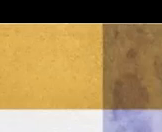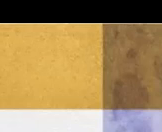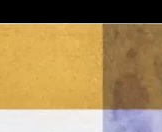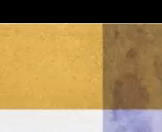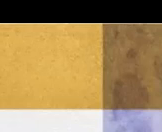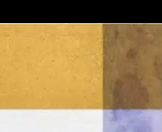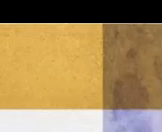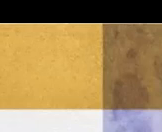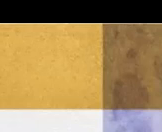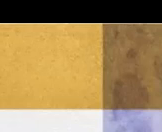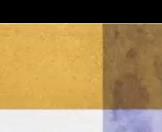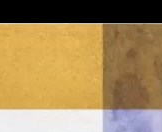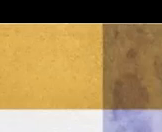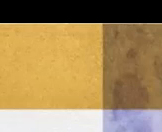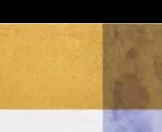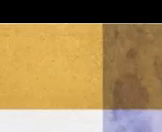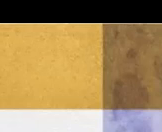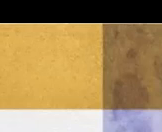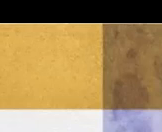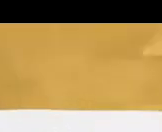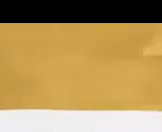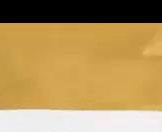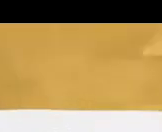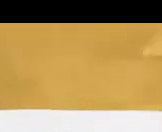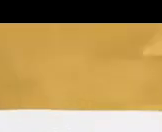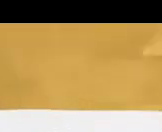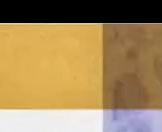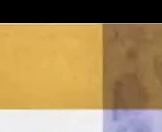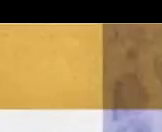some information out to you about some potential next steps.